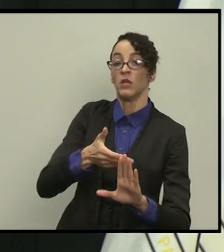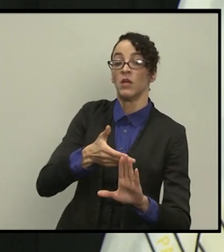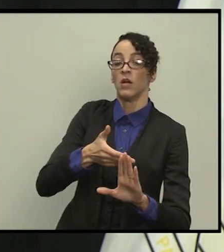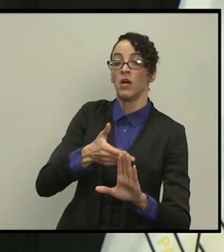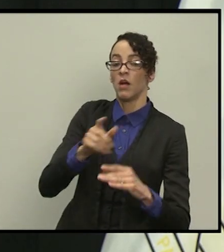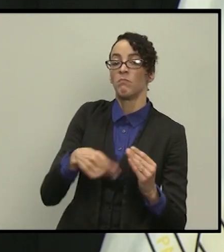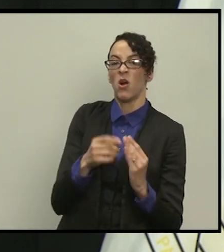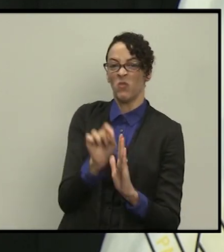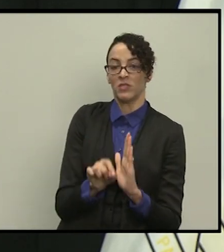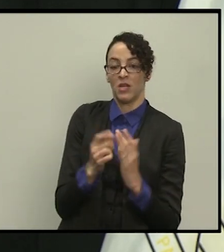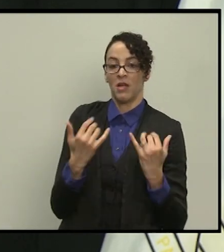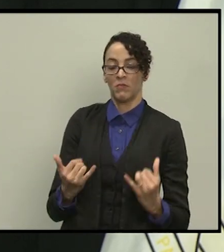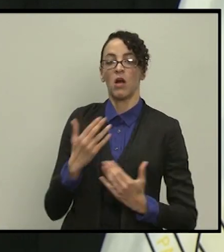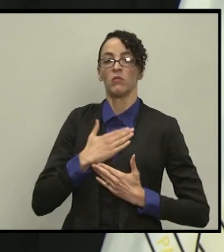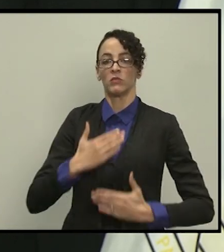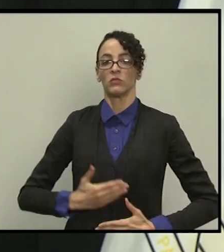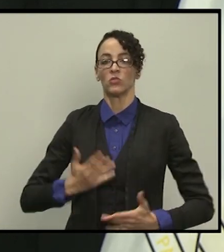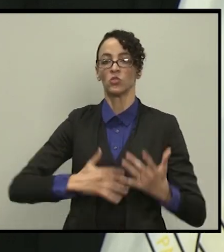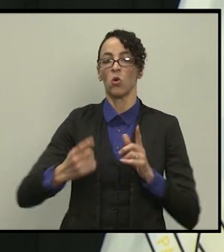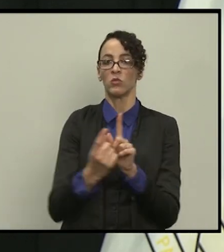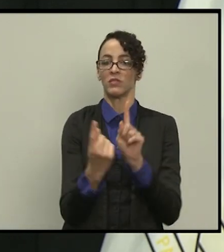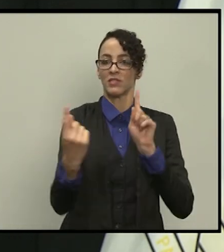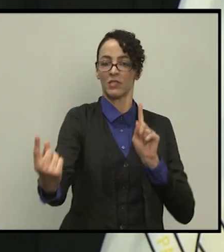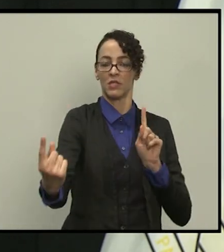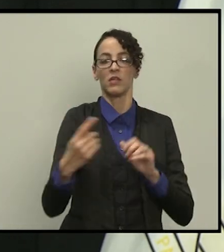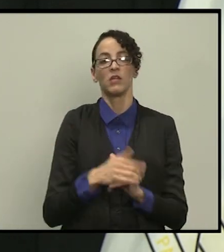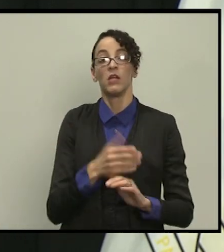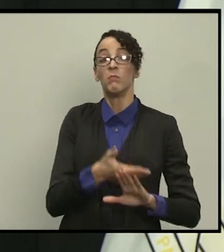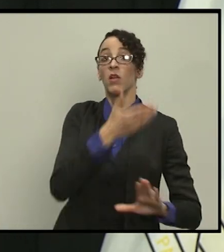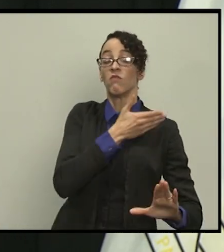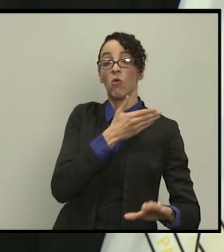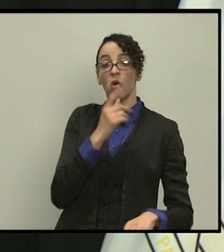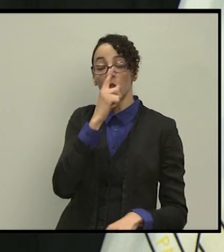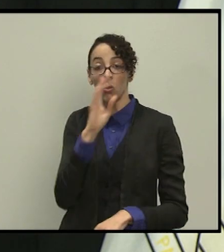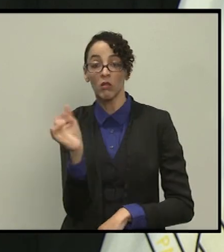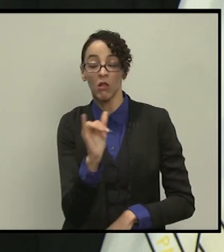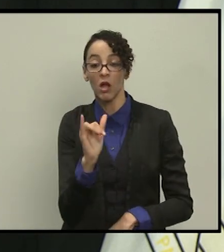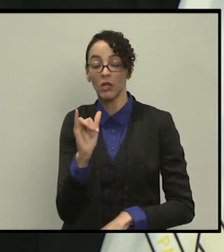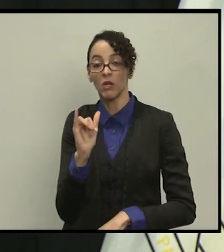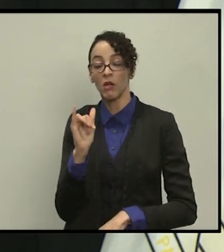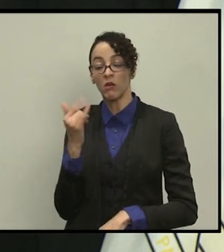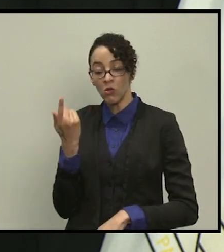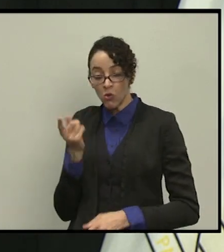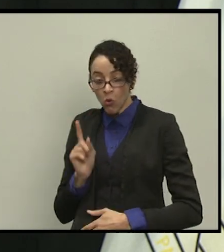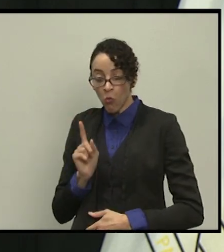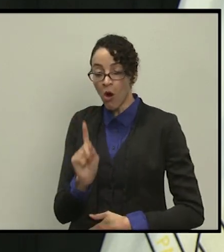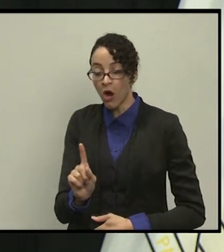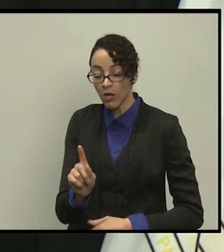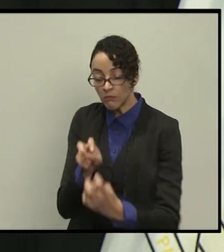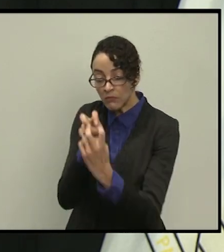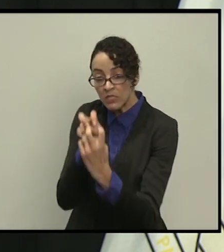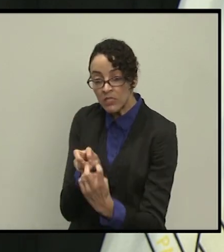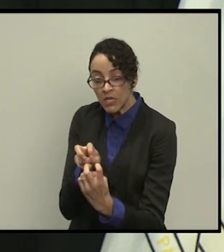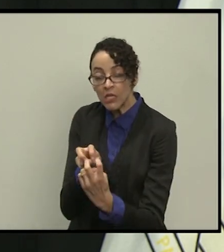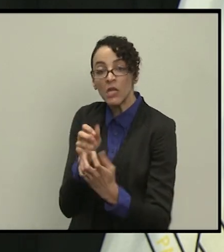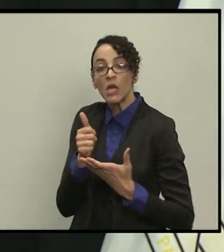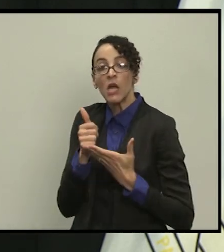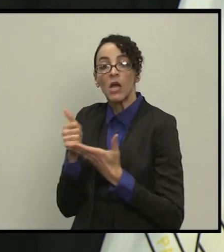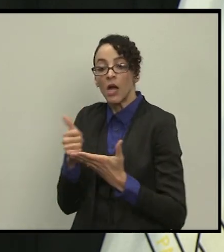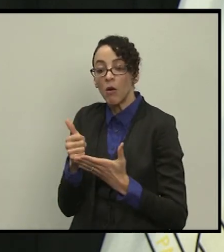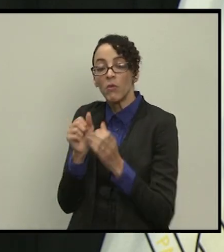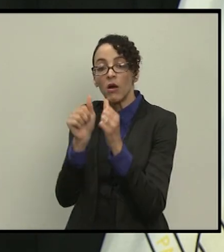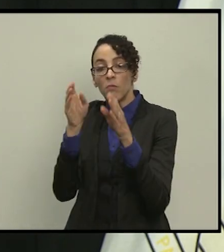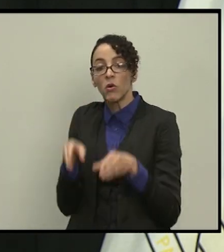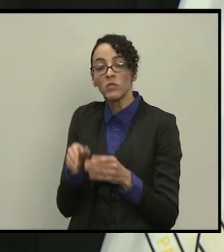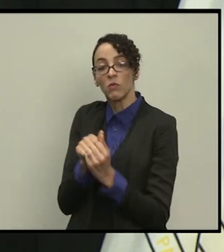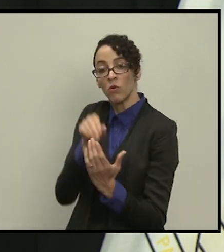distancing. Typically, you'd walk up, you'd sit down with someone, and you may help them fill out the paperwork, or you may help them go online to